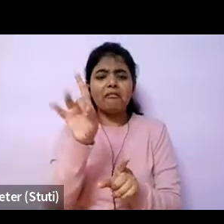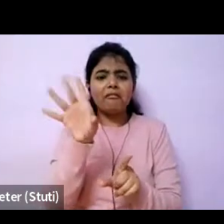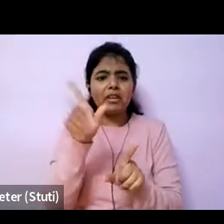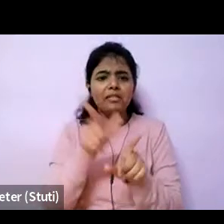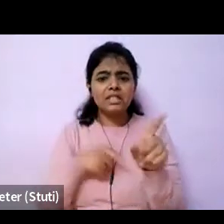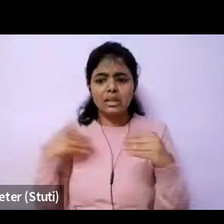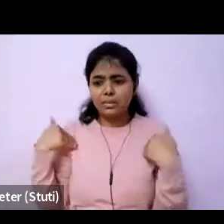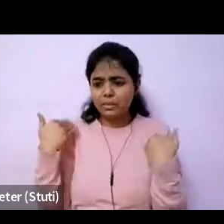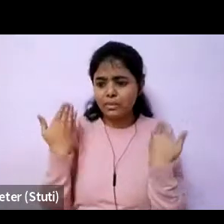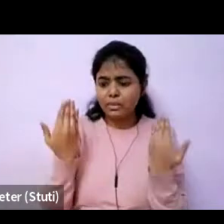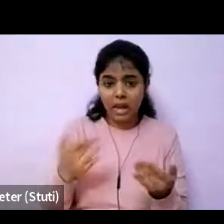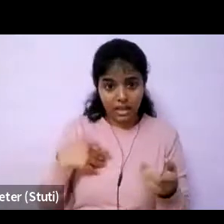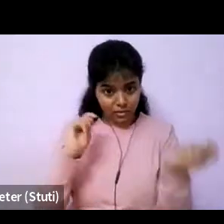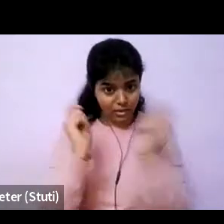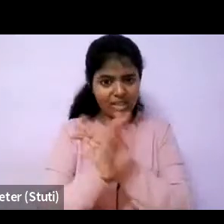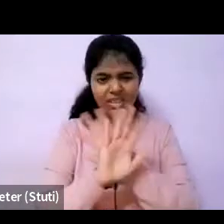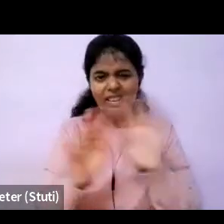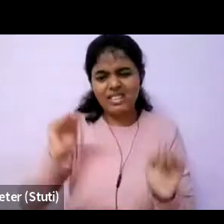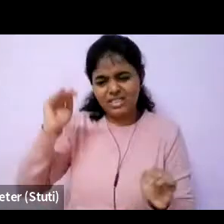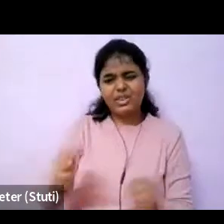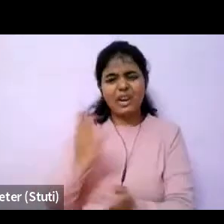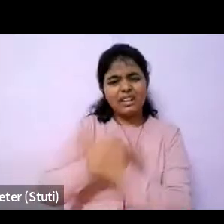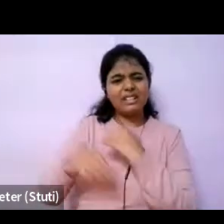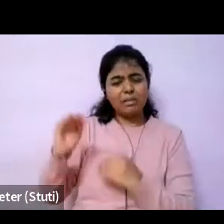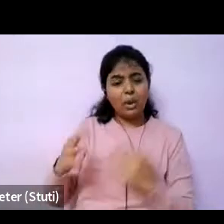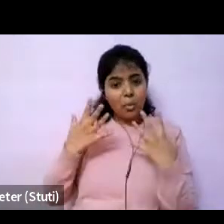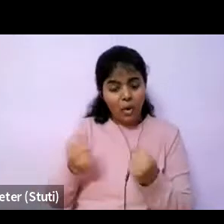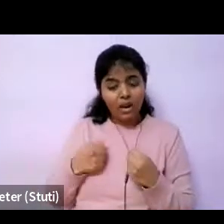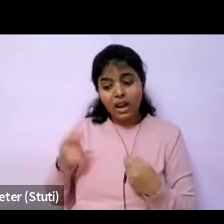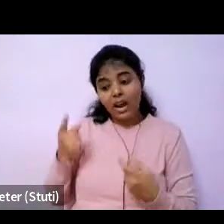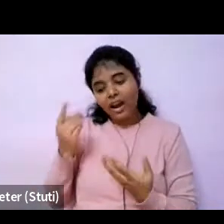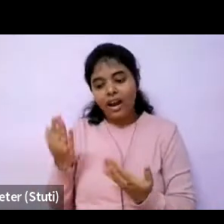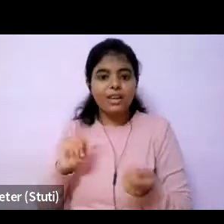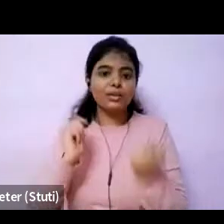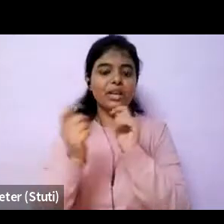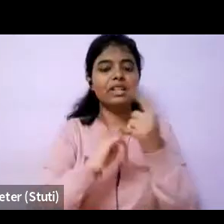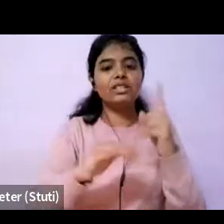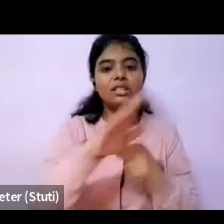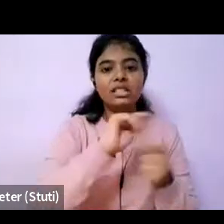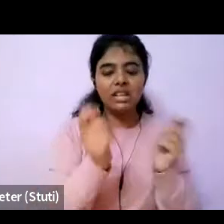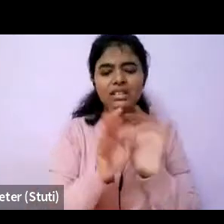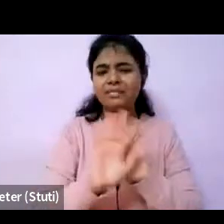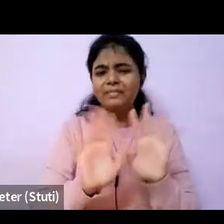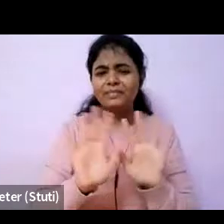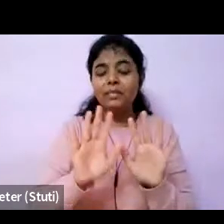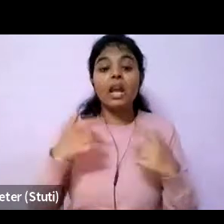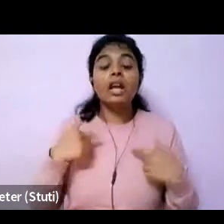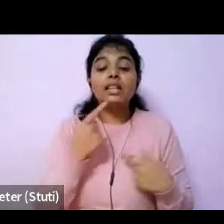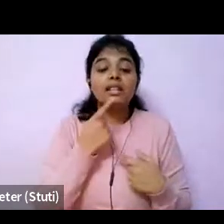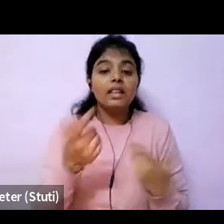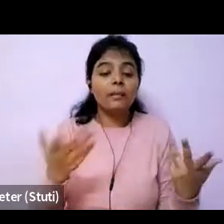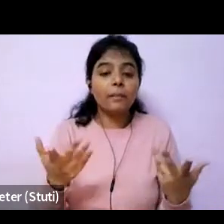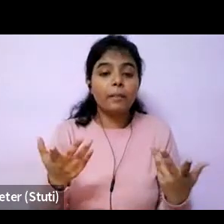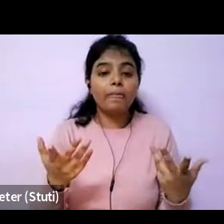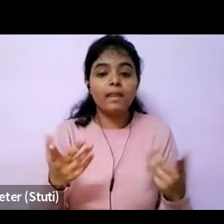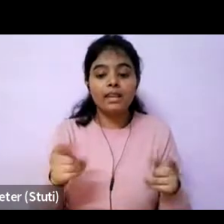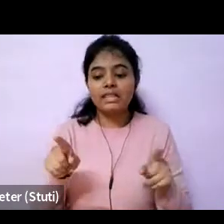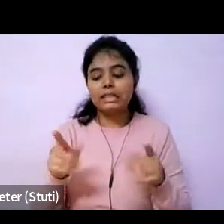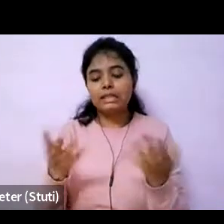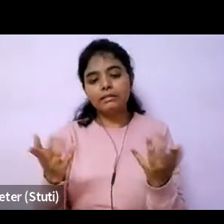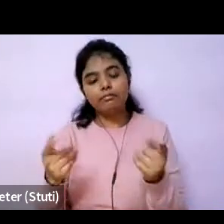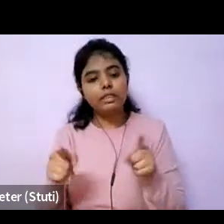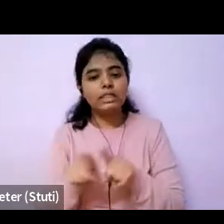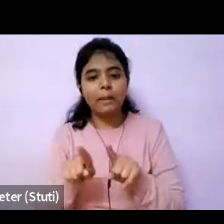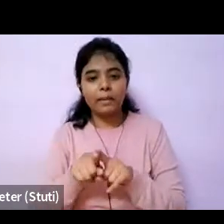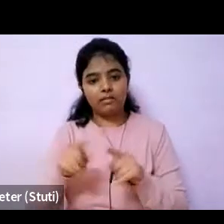make much. So a child, expecting out of that of a child is too much. I completely agree with you. I'm just saying, is because we've all kind